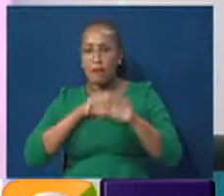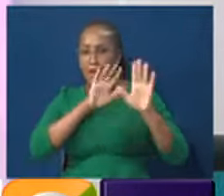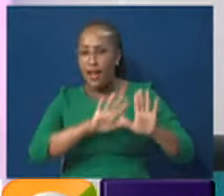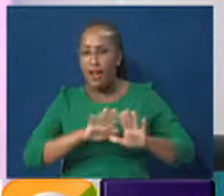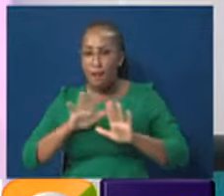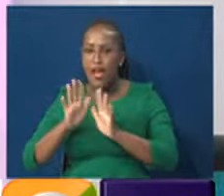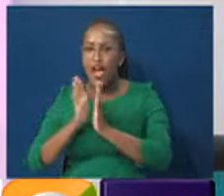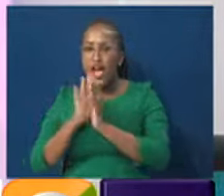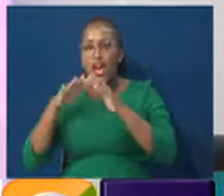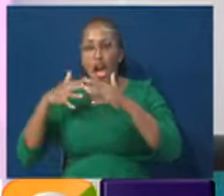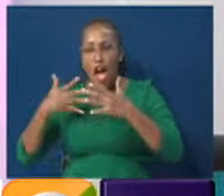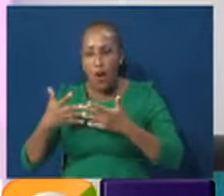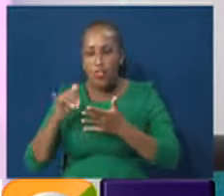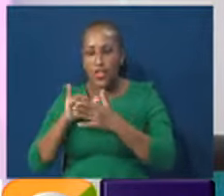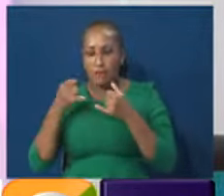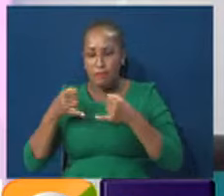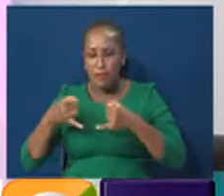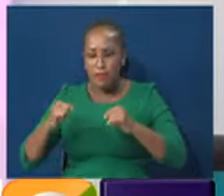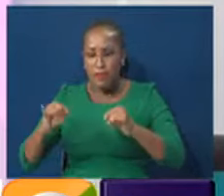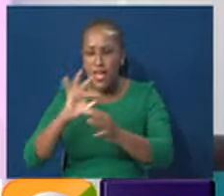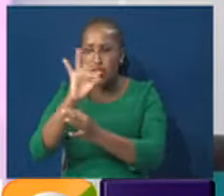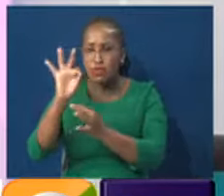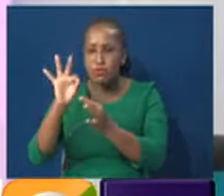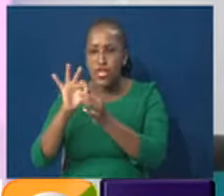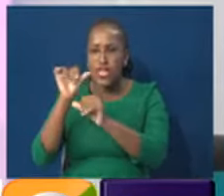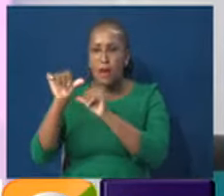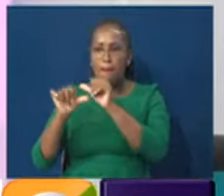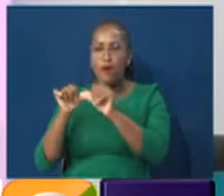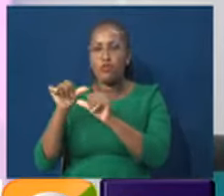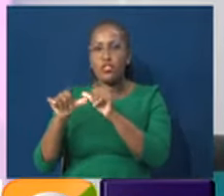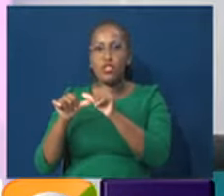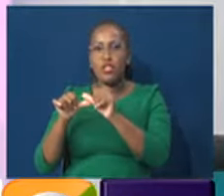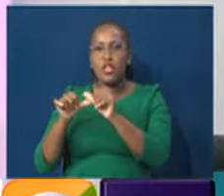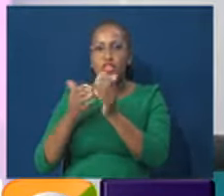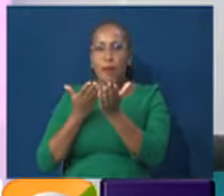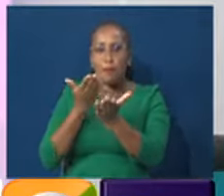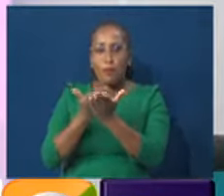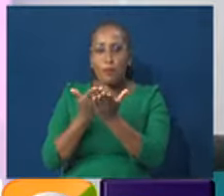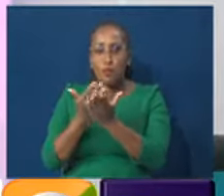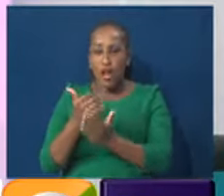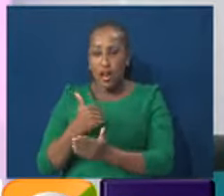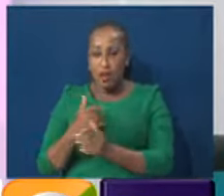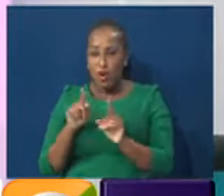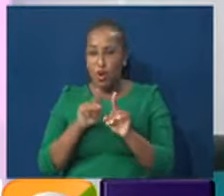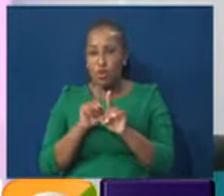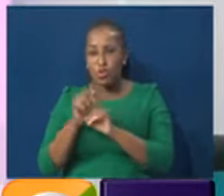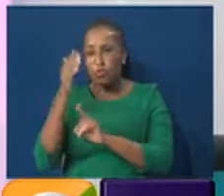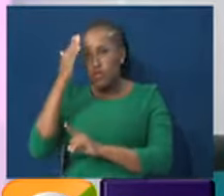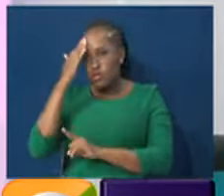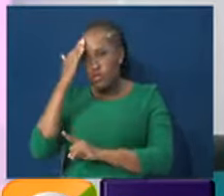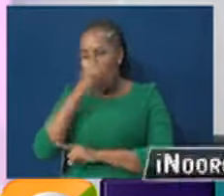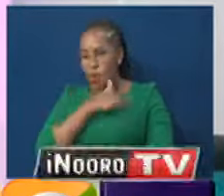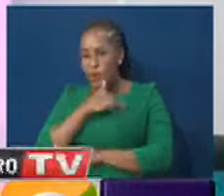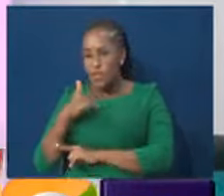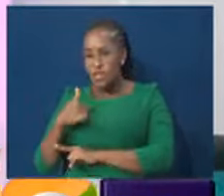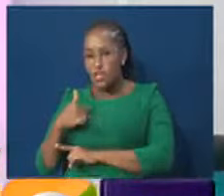been implemented, especially in terms of legislative proposals. As you're aware, Mzalendo Trust, we keep an eye on Parliament, and we wanted to